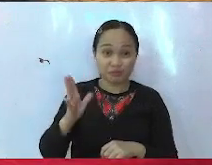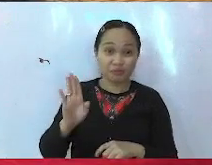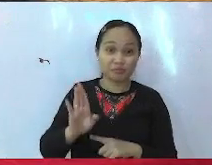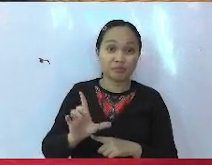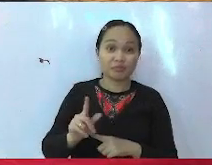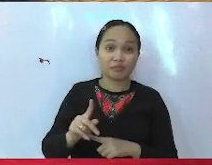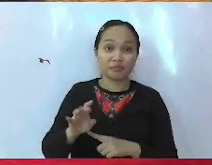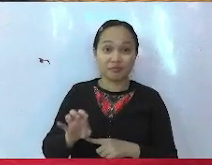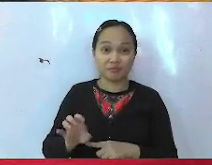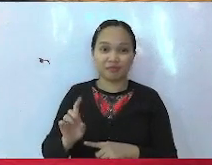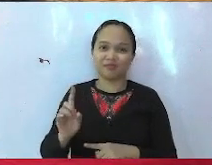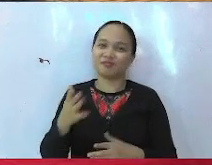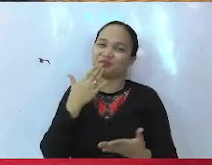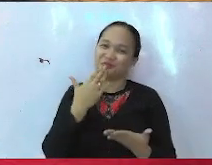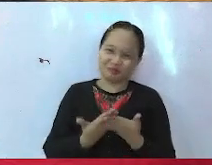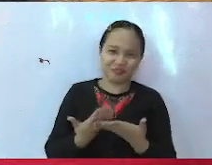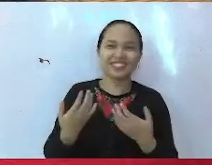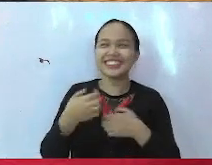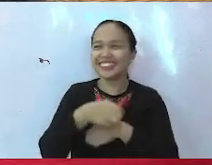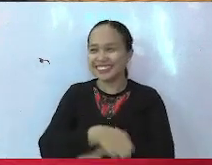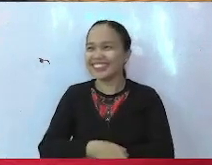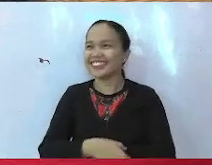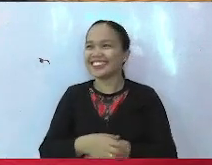Spencer, good evening.